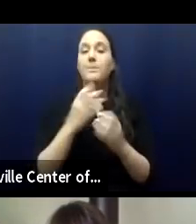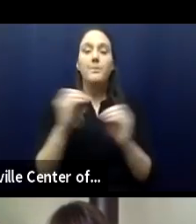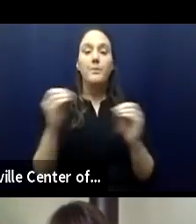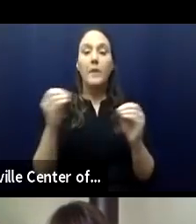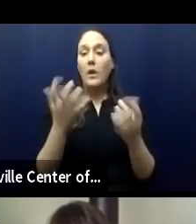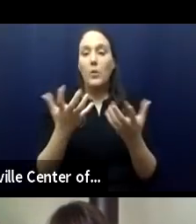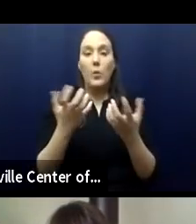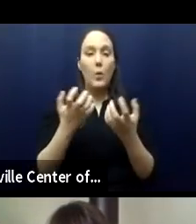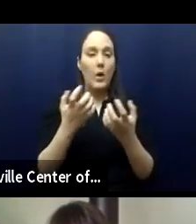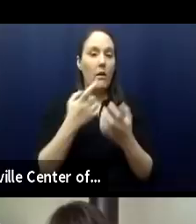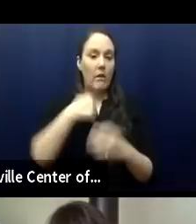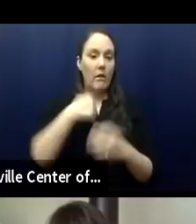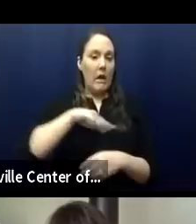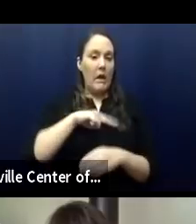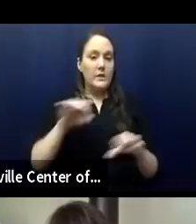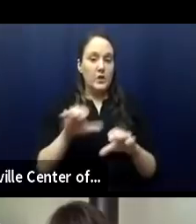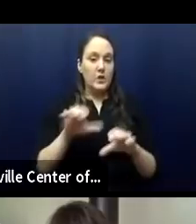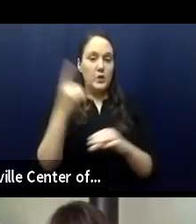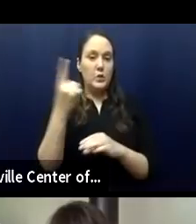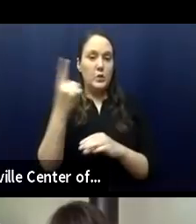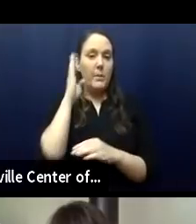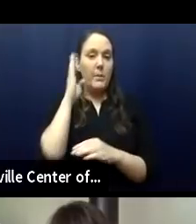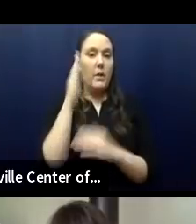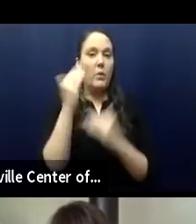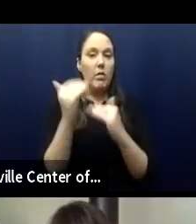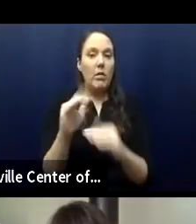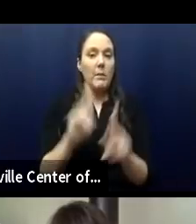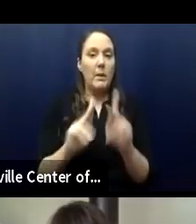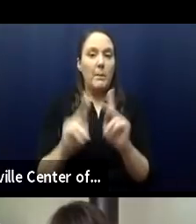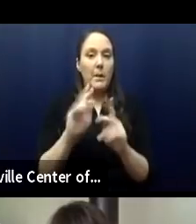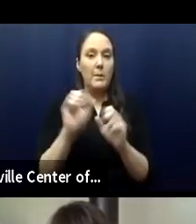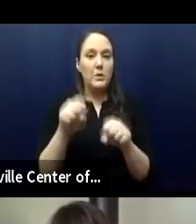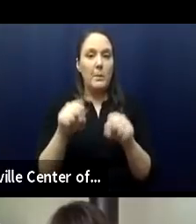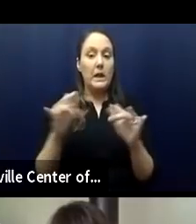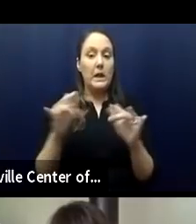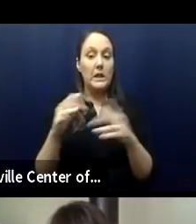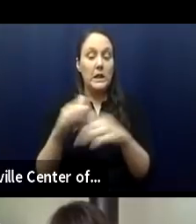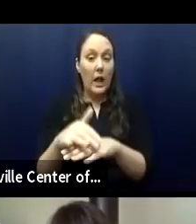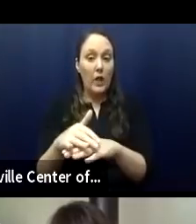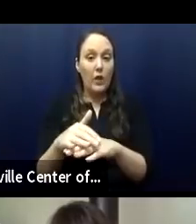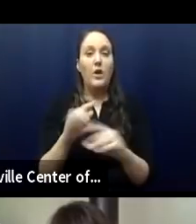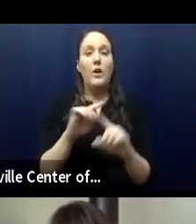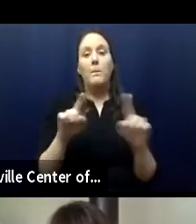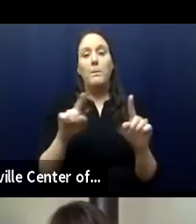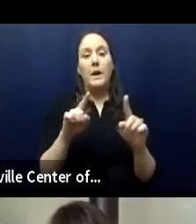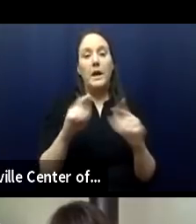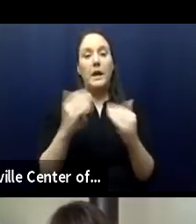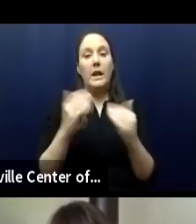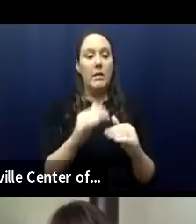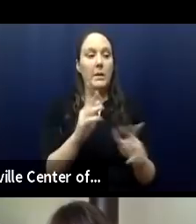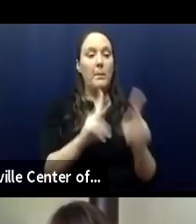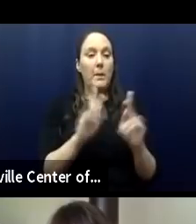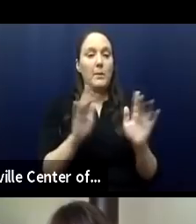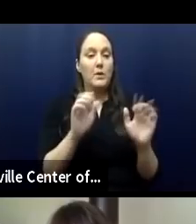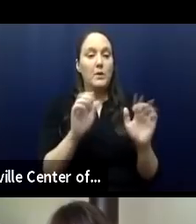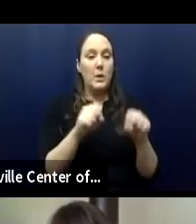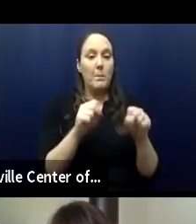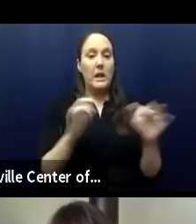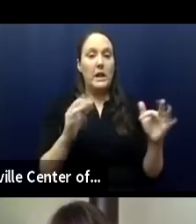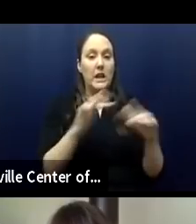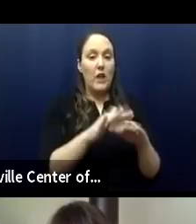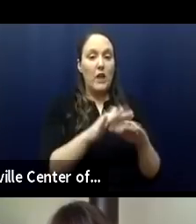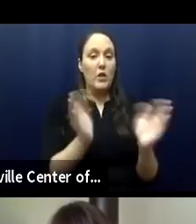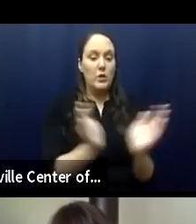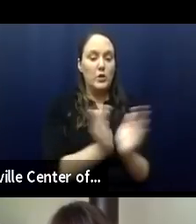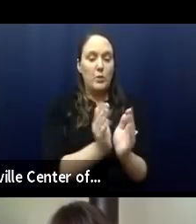us to do something that would limit people's ability to gather. It's just limit people's ability to gather in a small